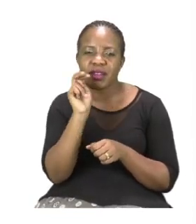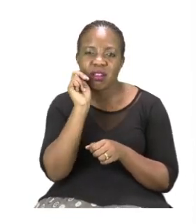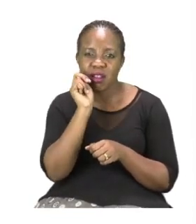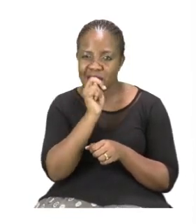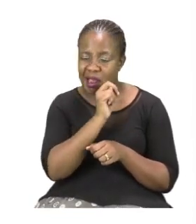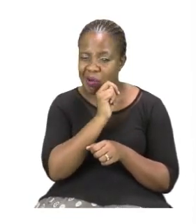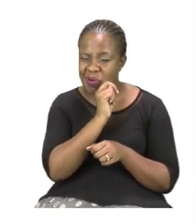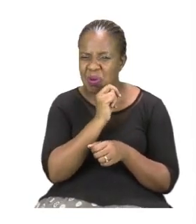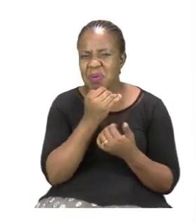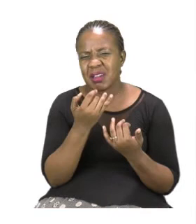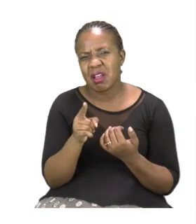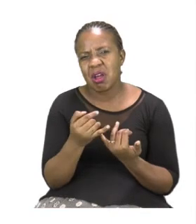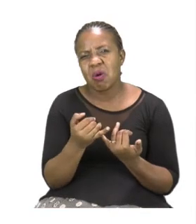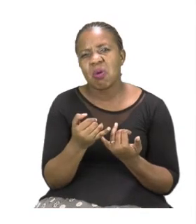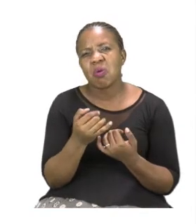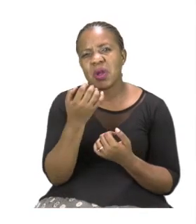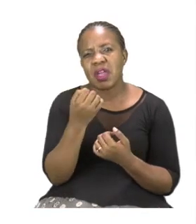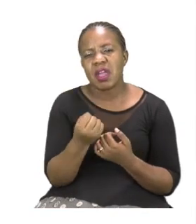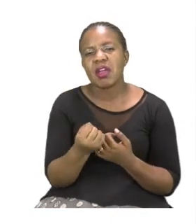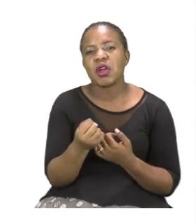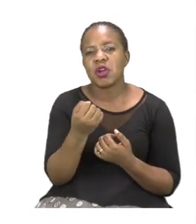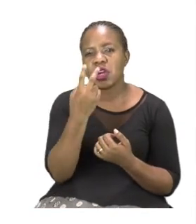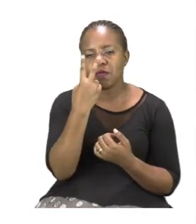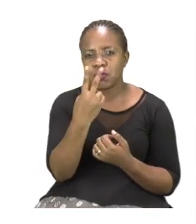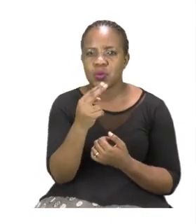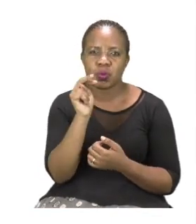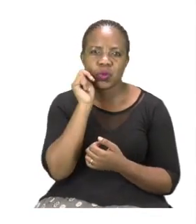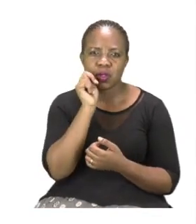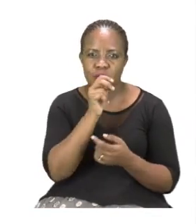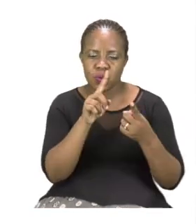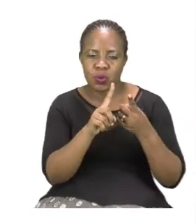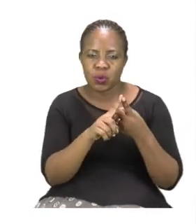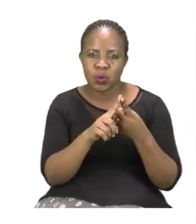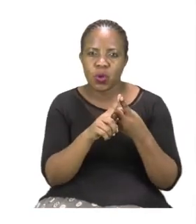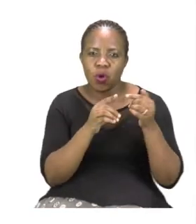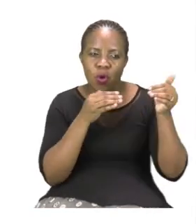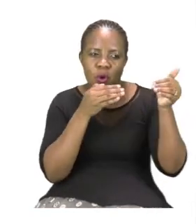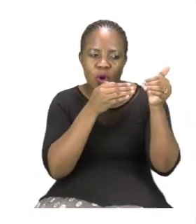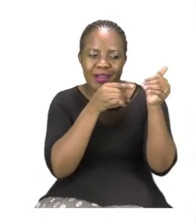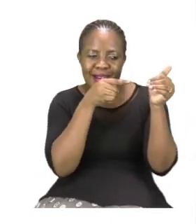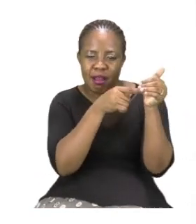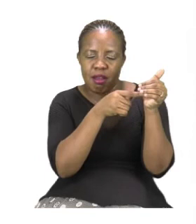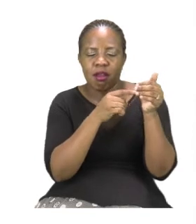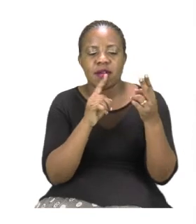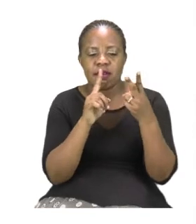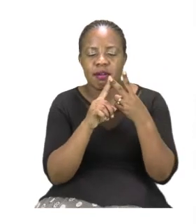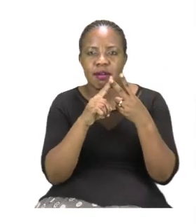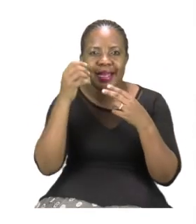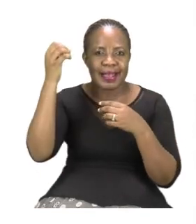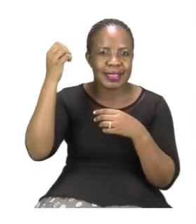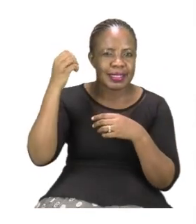We have corner and sun. But in this case, we are going to put